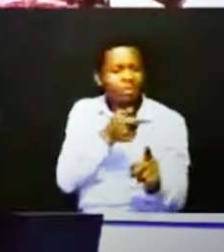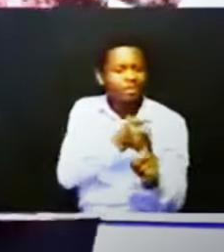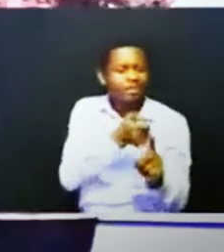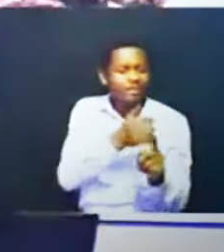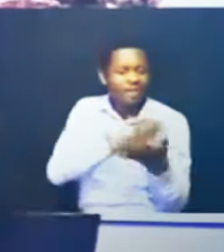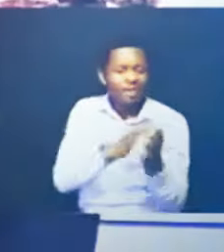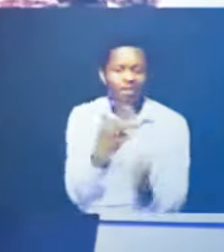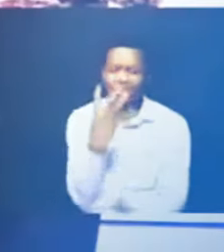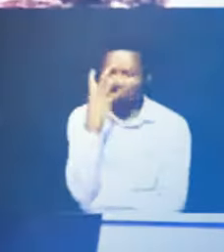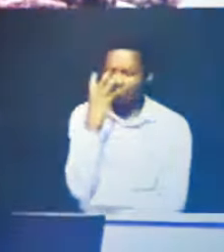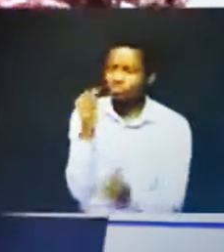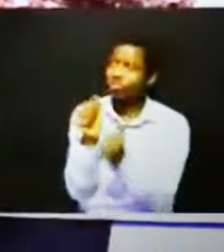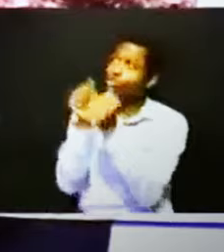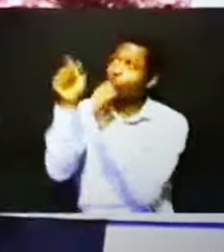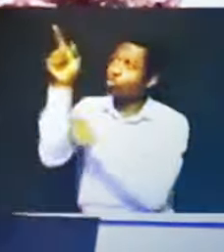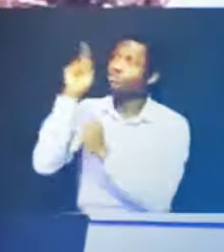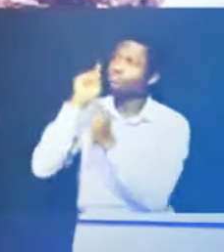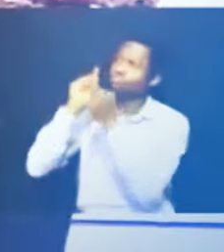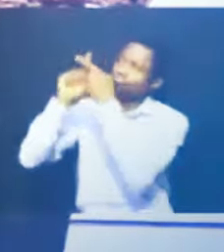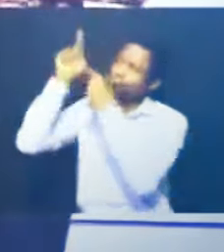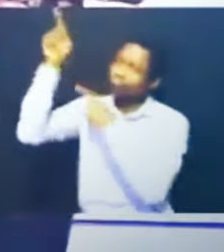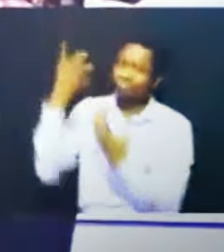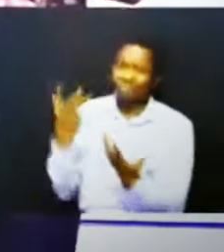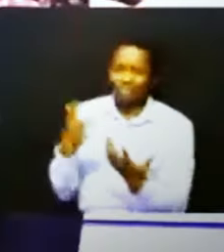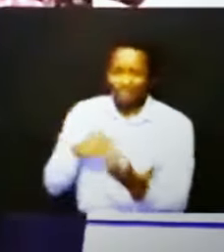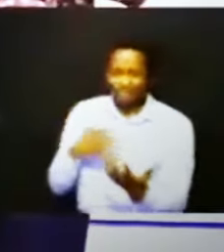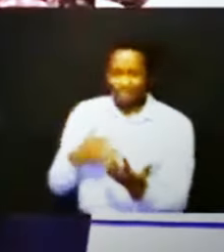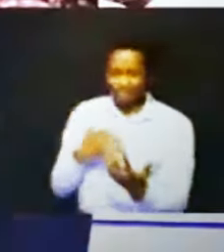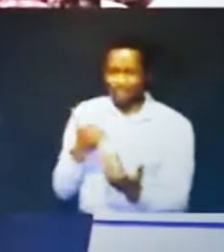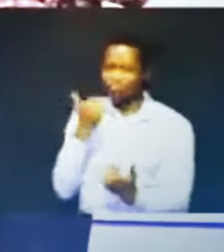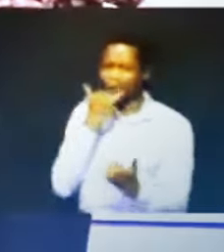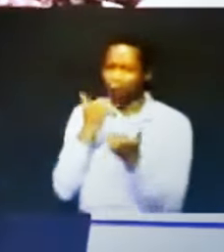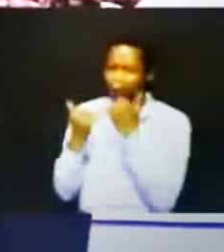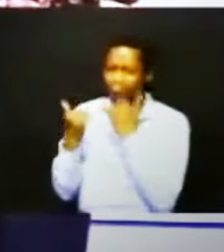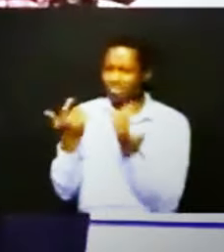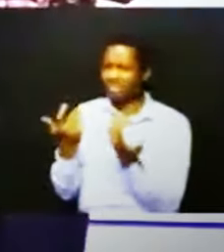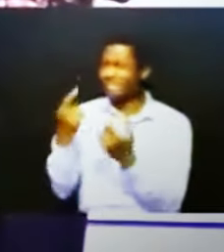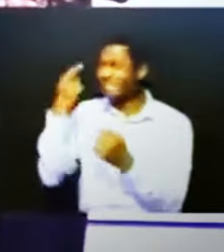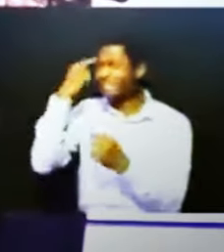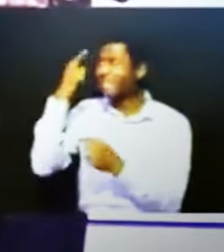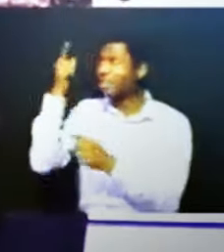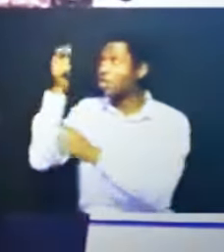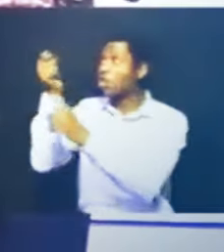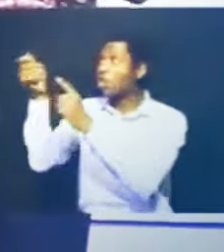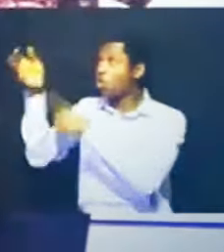Now they feel offended. And they think that God is the